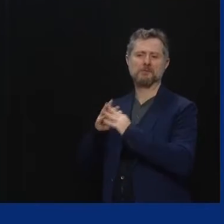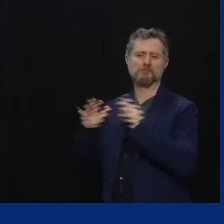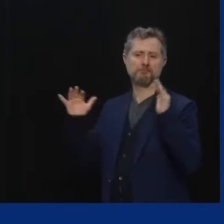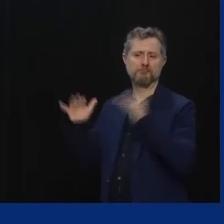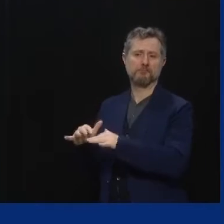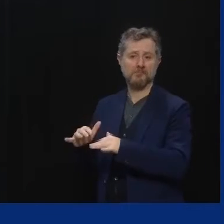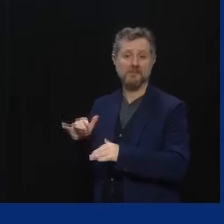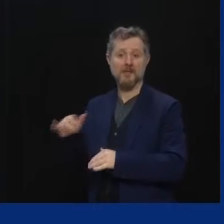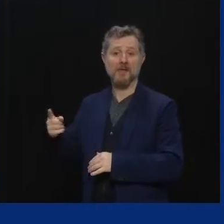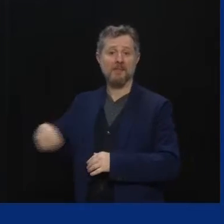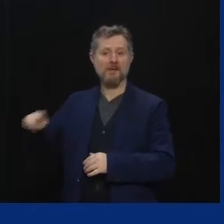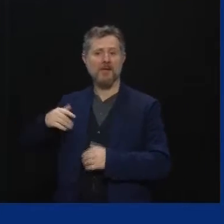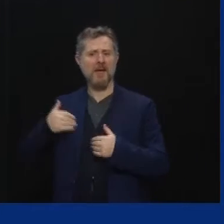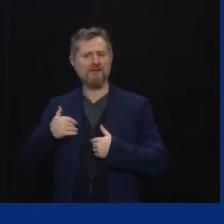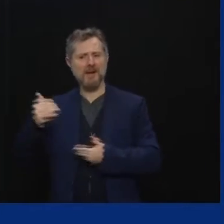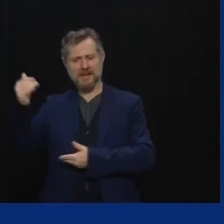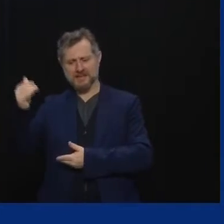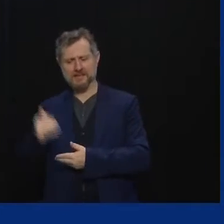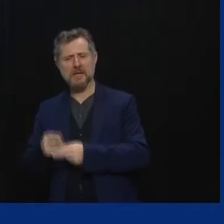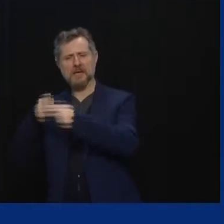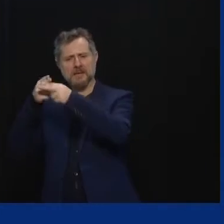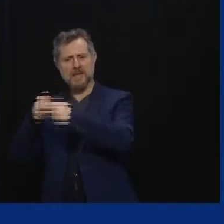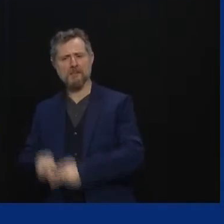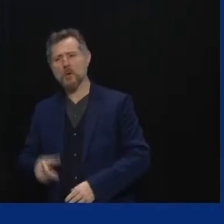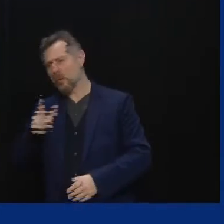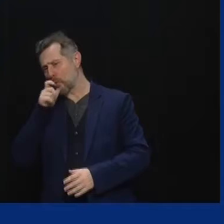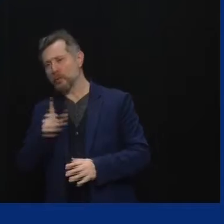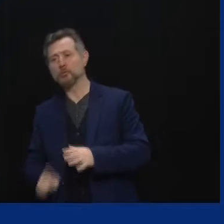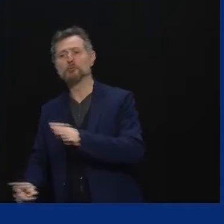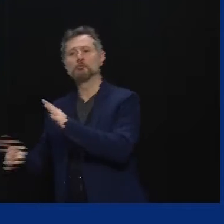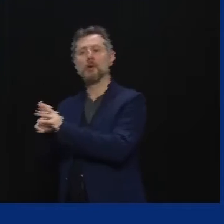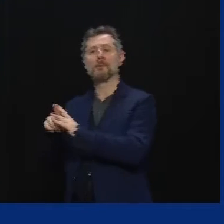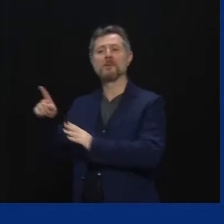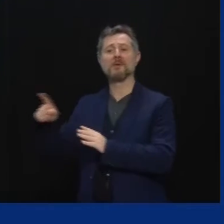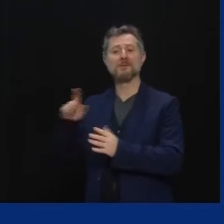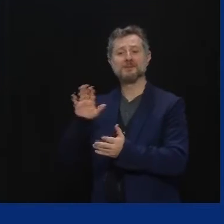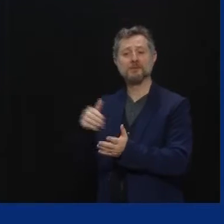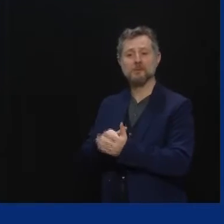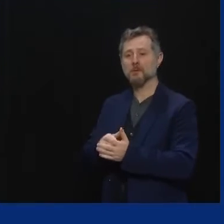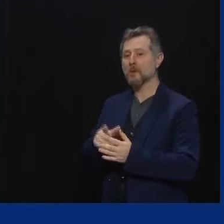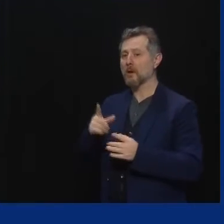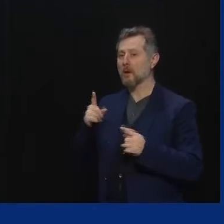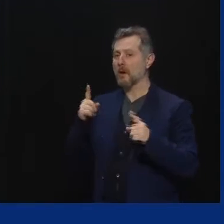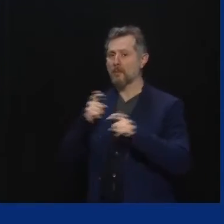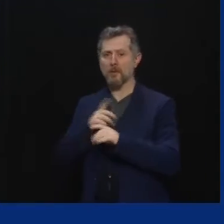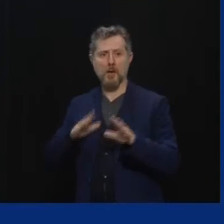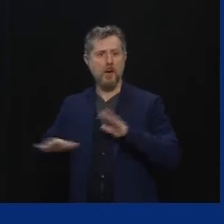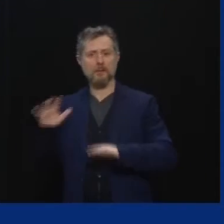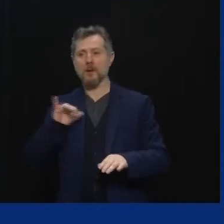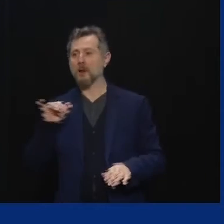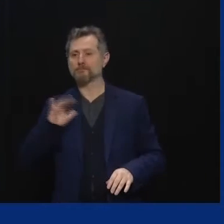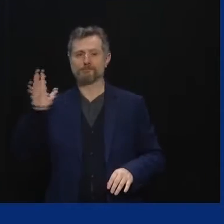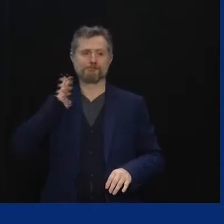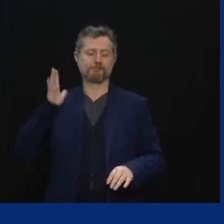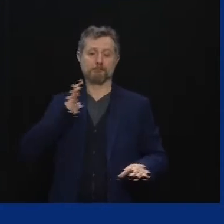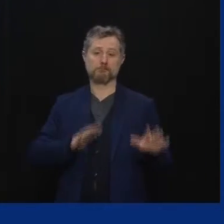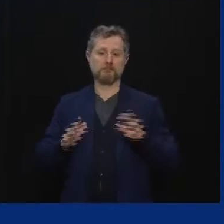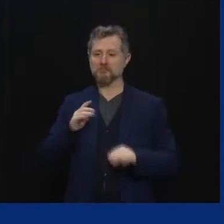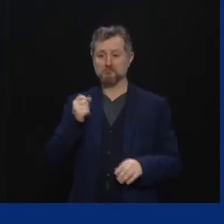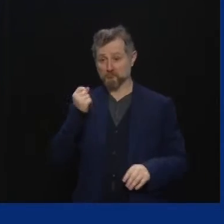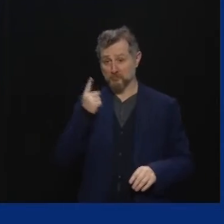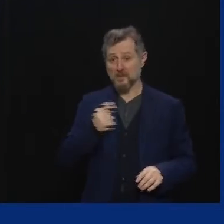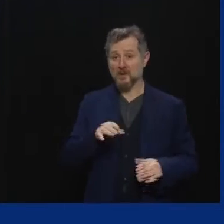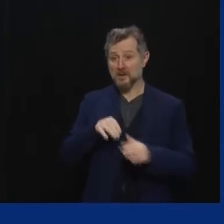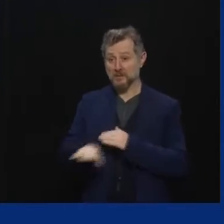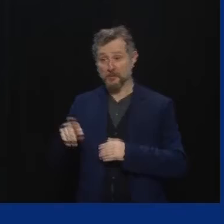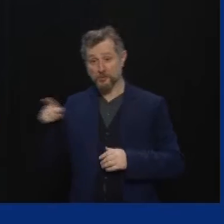for everybody who attended. So this will not be as complicated as it would have been in the past. Everyone had to be vaccinated in order to participate in the